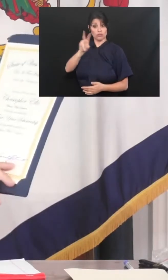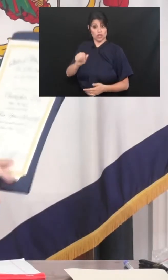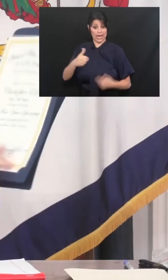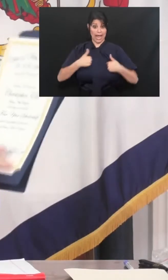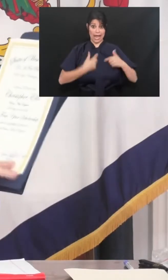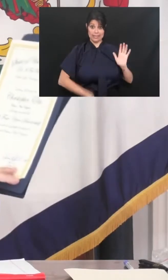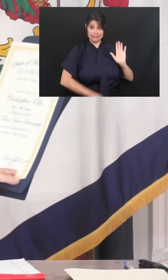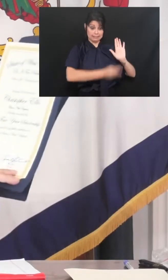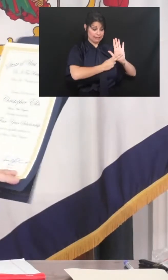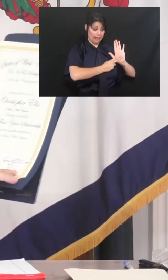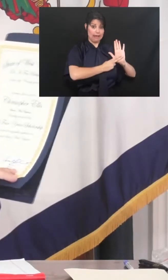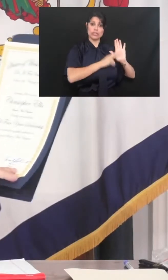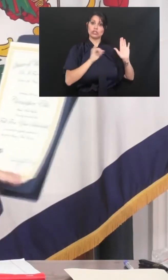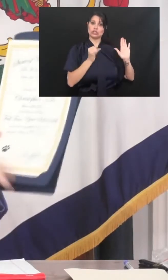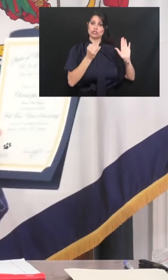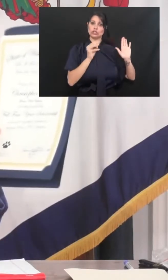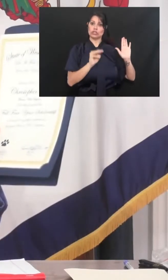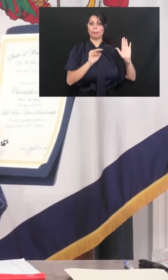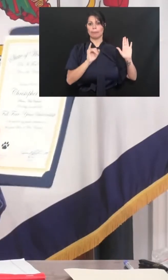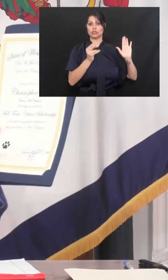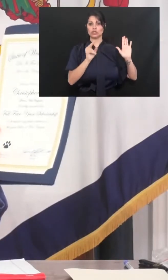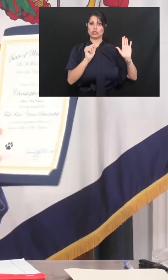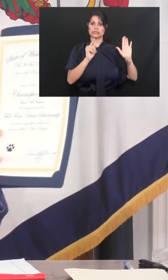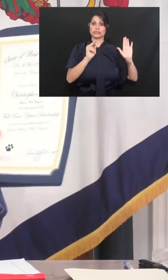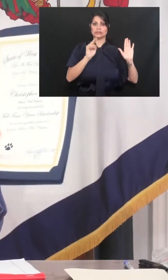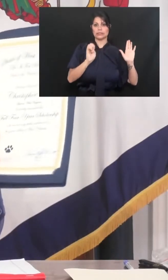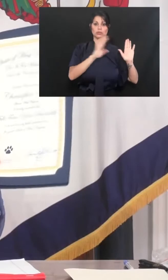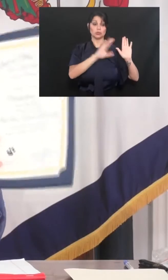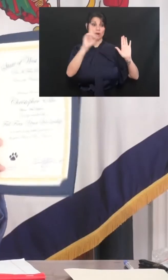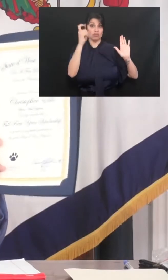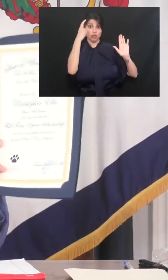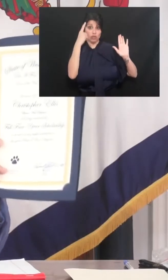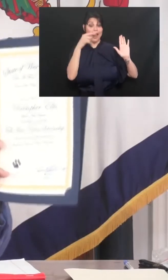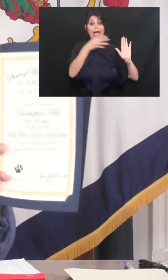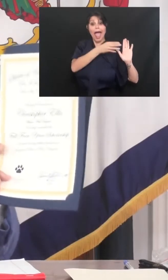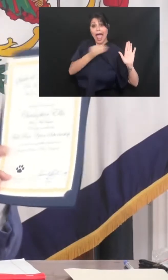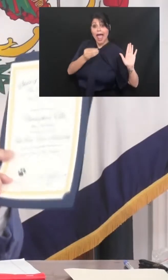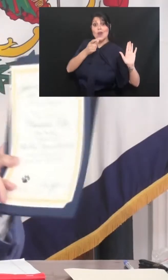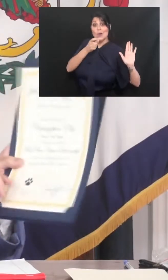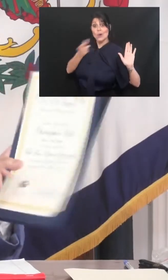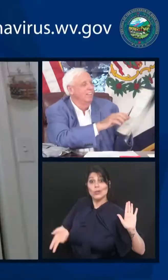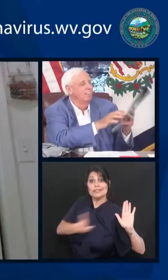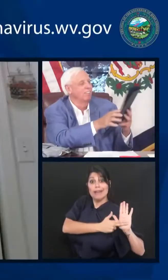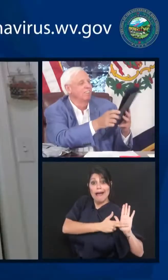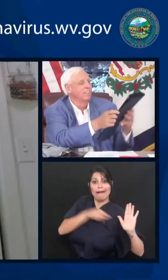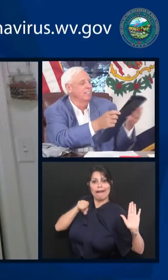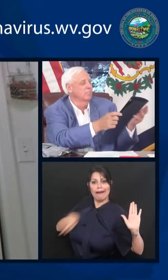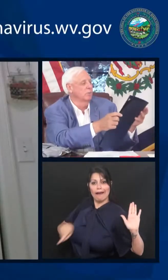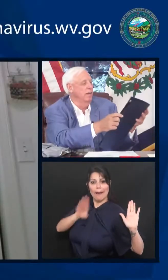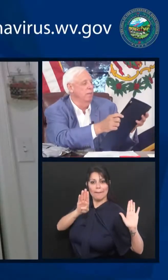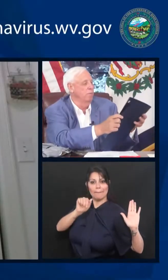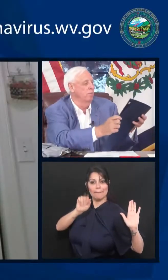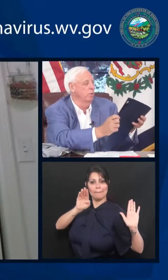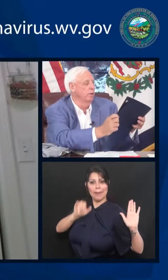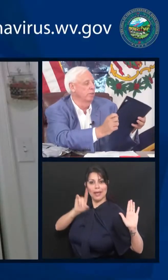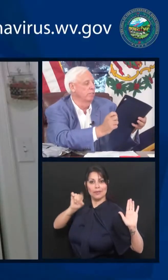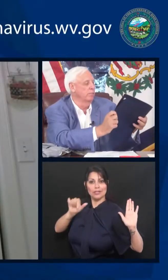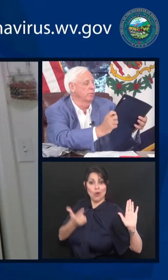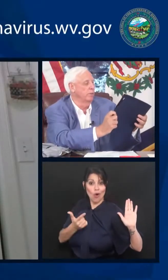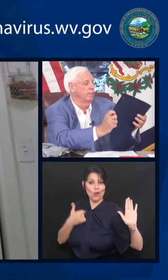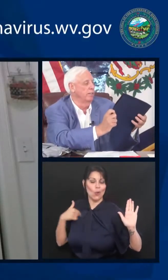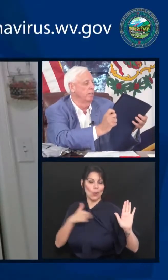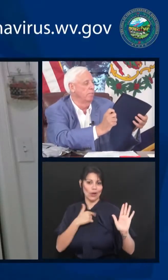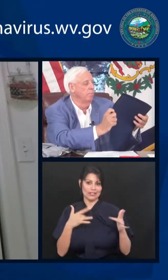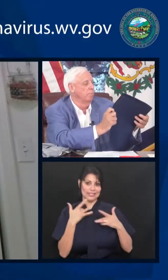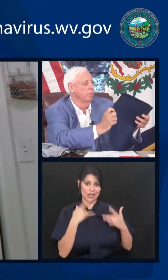me, Jim Justice, your governor, and it's also signed by the baby dog. And so, nevertheless, we're happy for you,